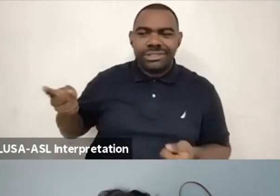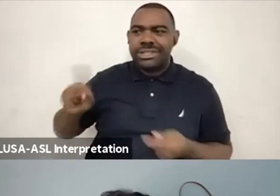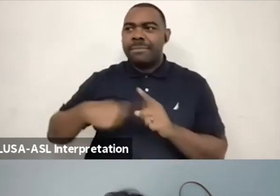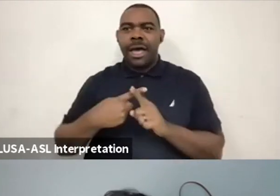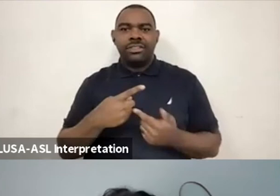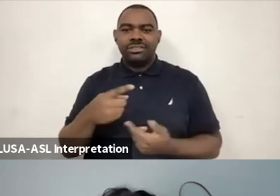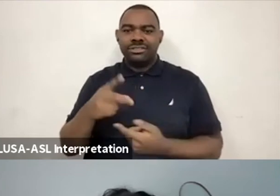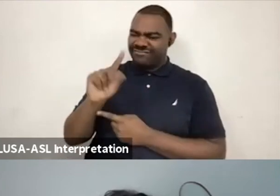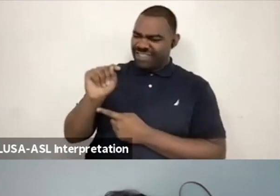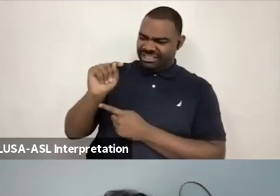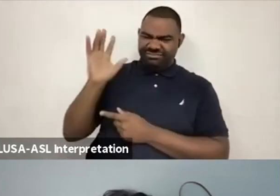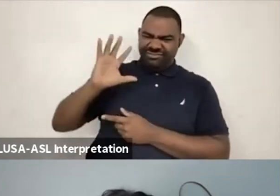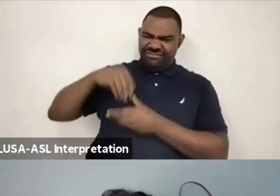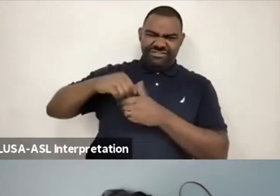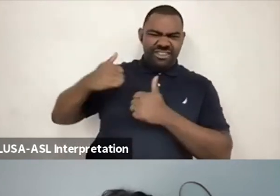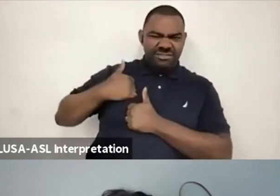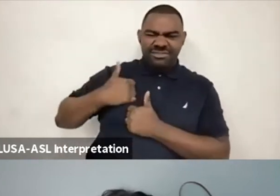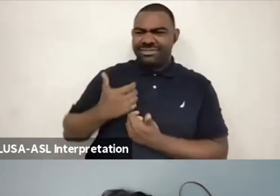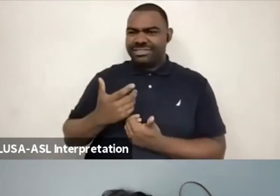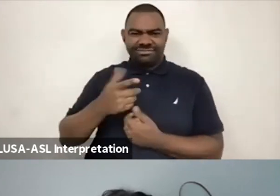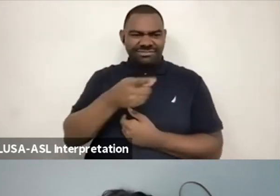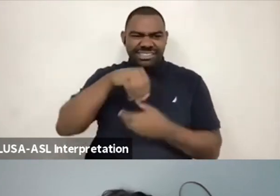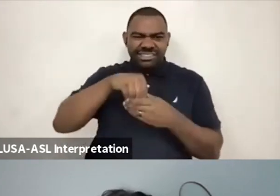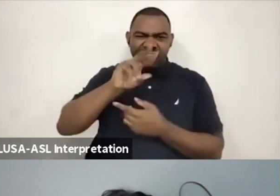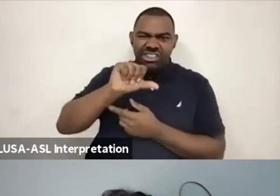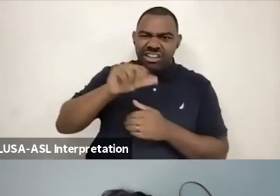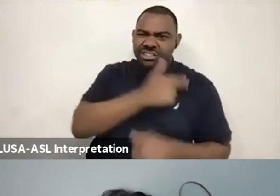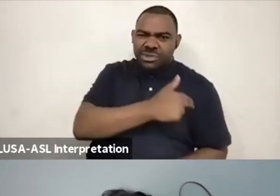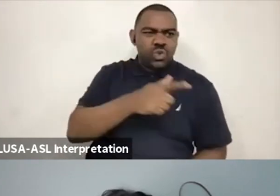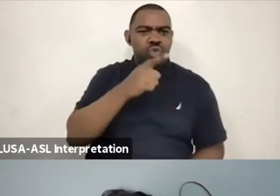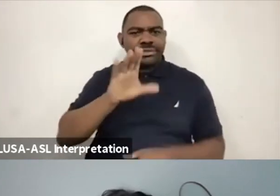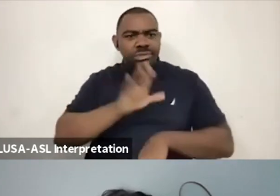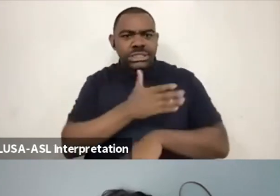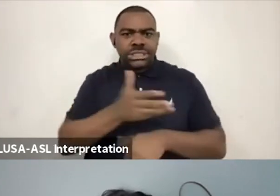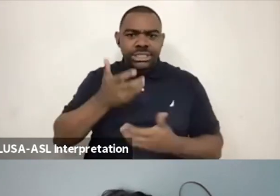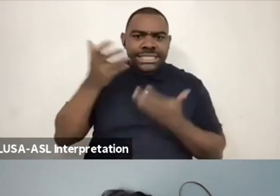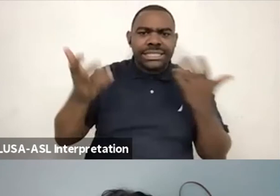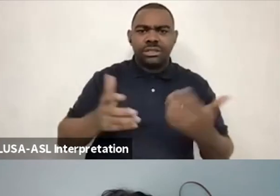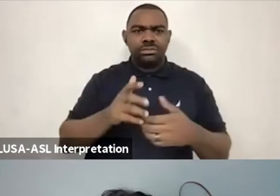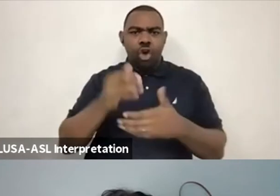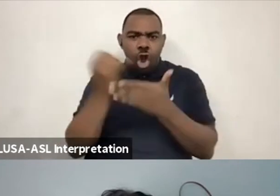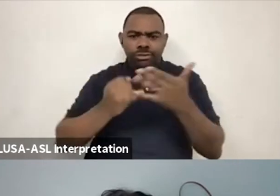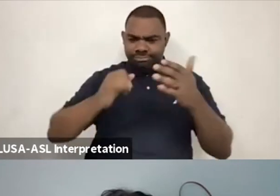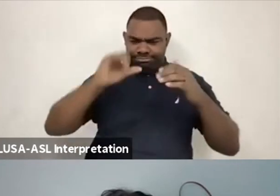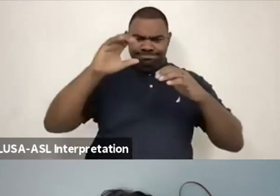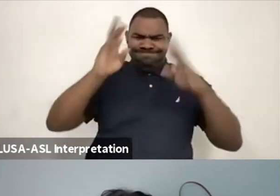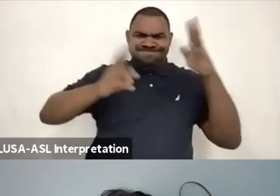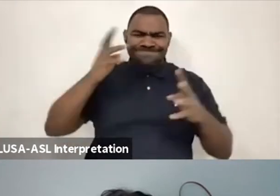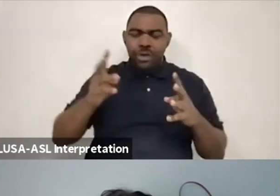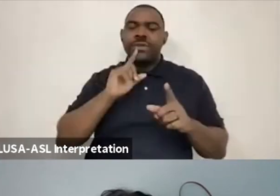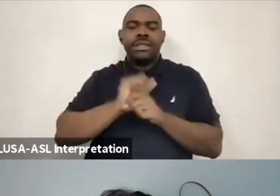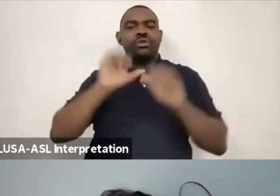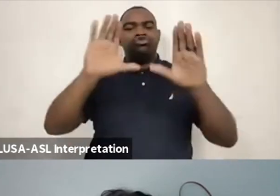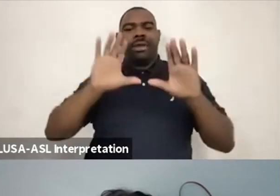veterans who are in VA hospitals and who sing and who create art. So it really was a great coming together that was